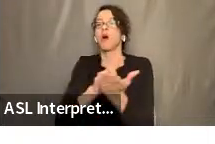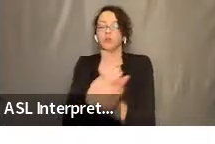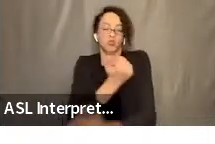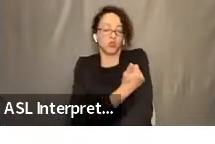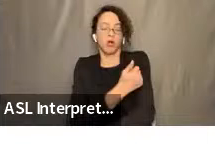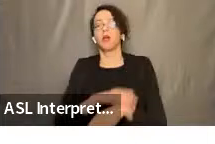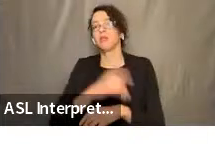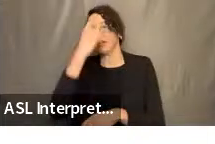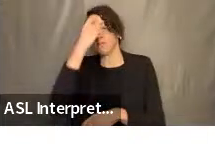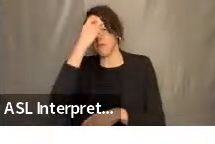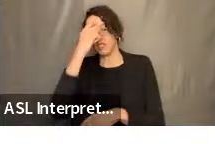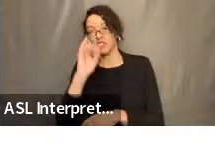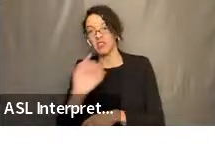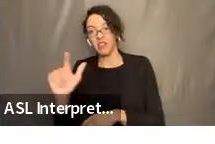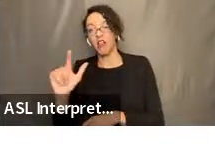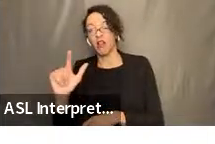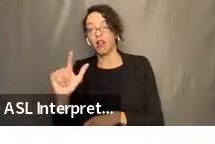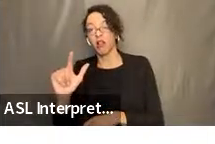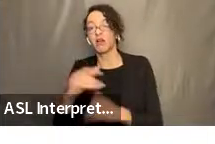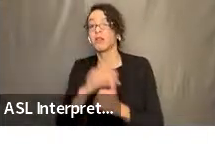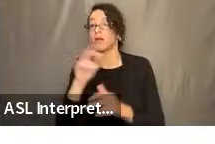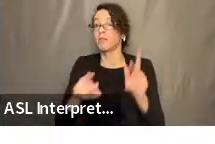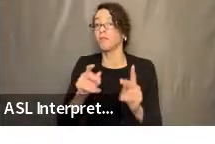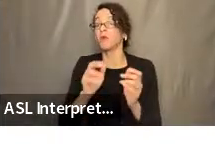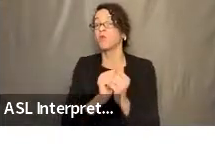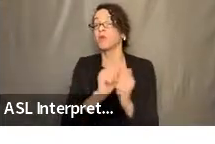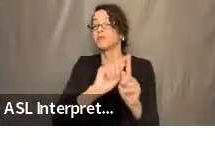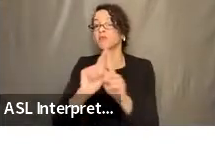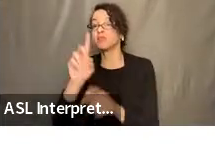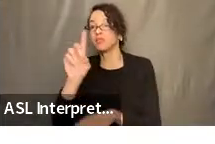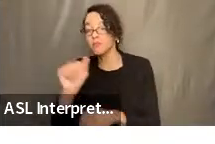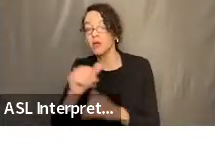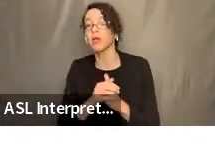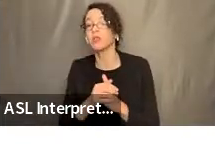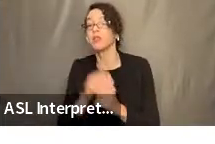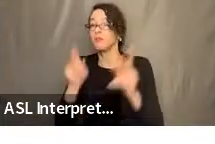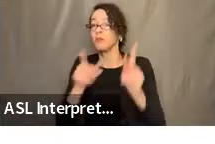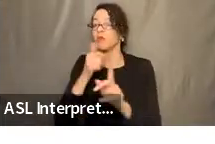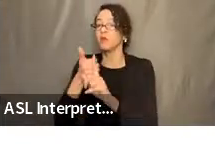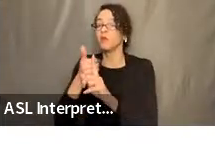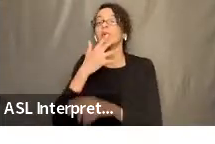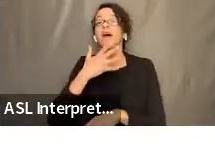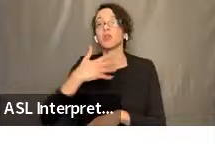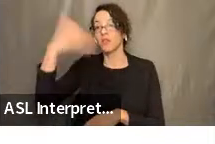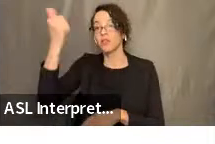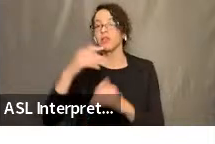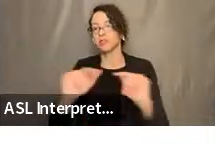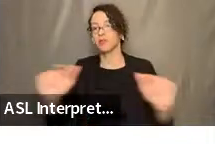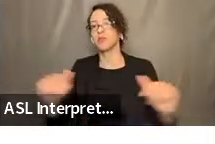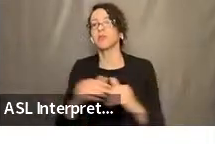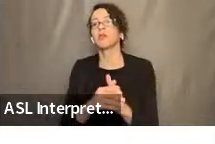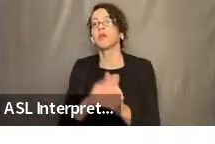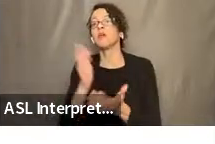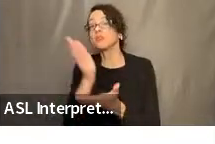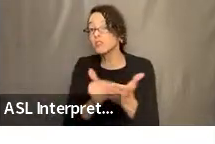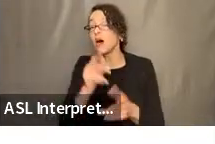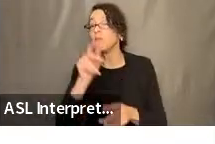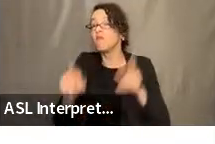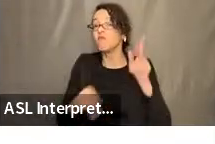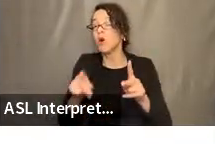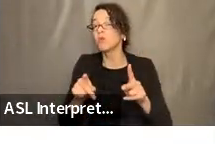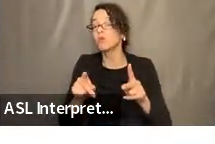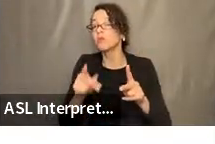people with disabilities, elderly, etc., and how some folks fall through the